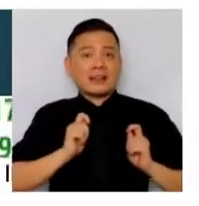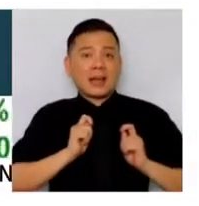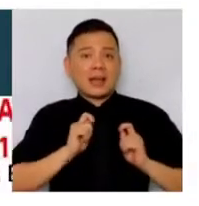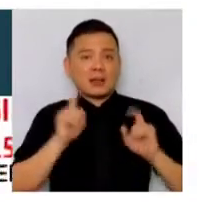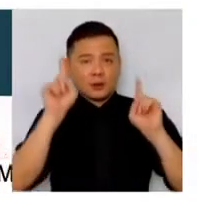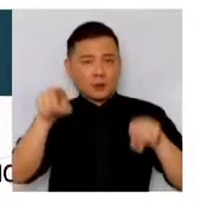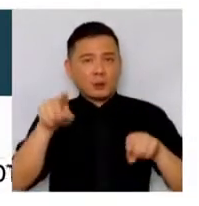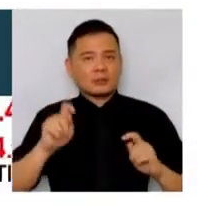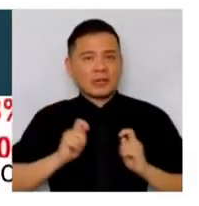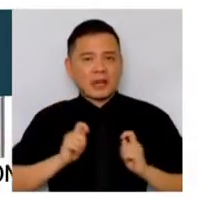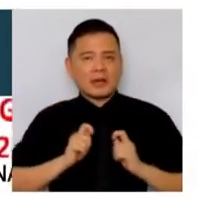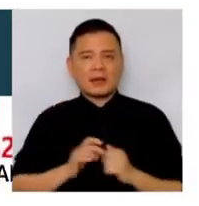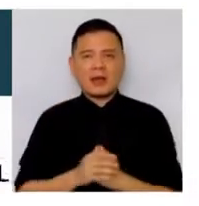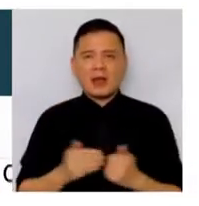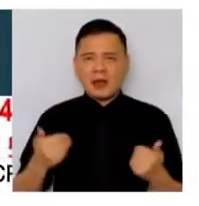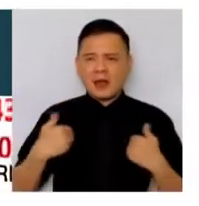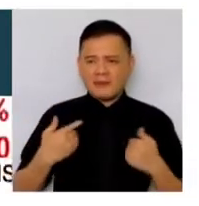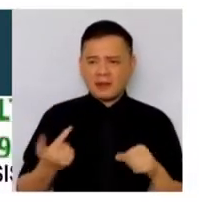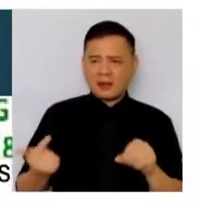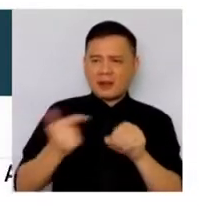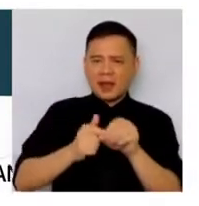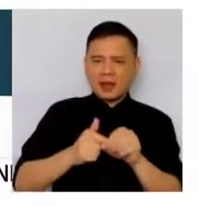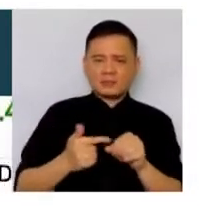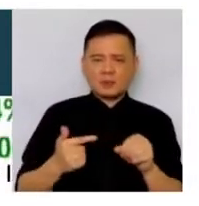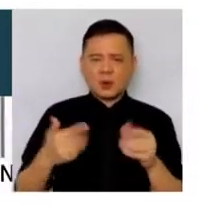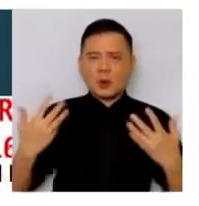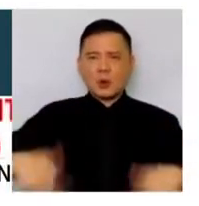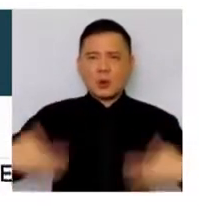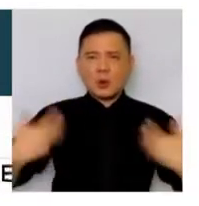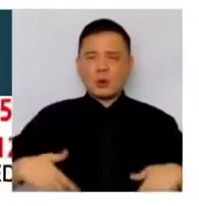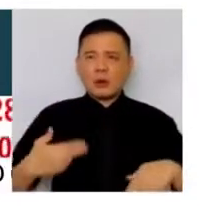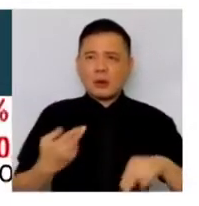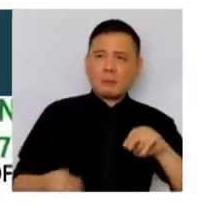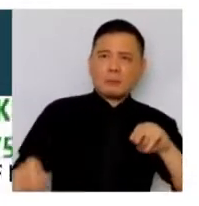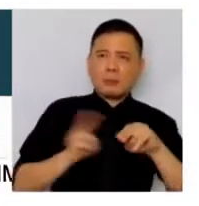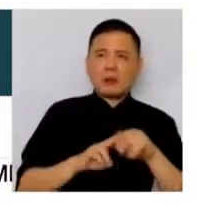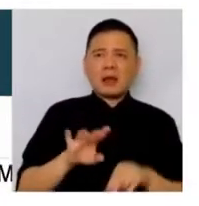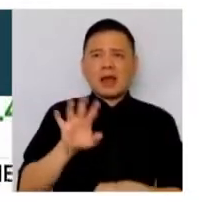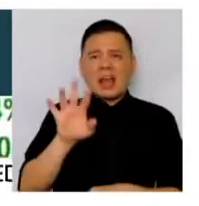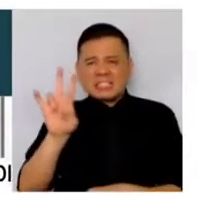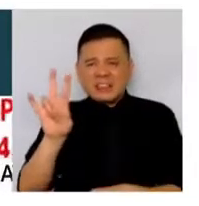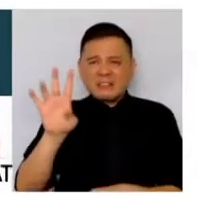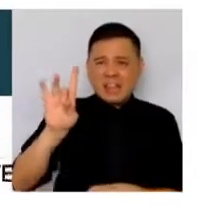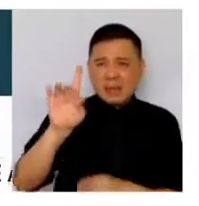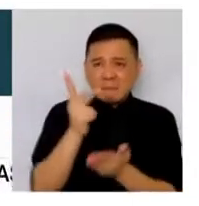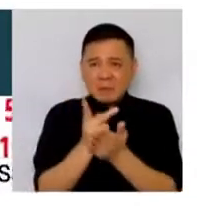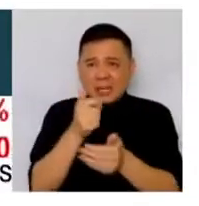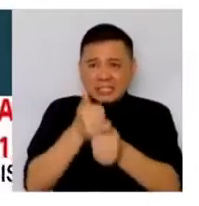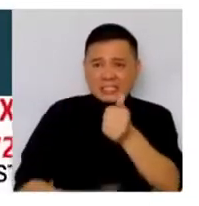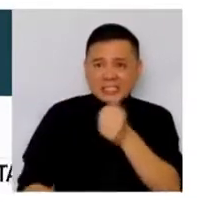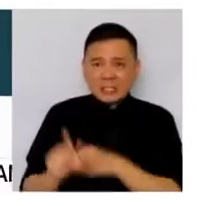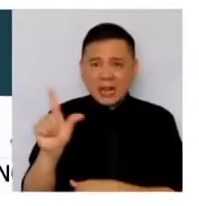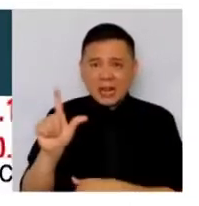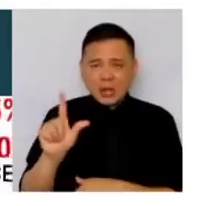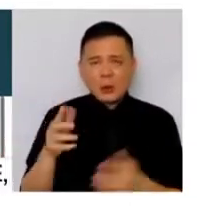We have gasoline going as much as 78 pesos per liter, for God's